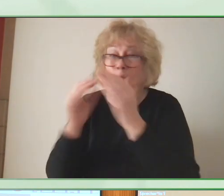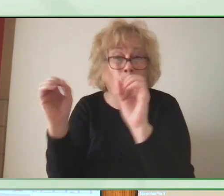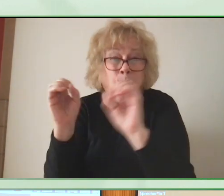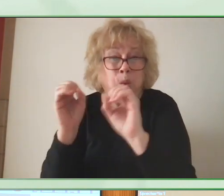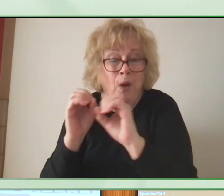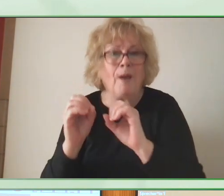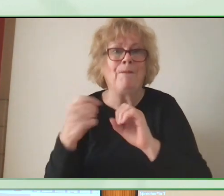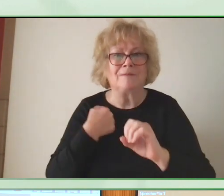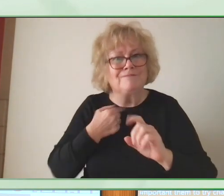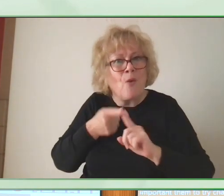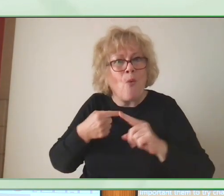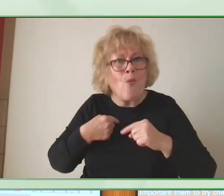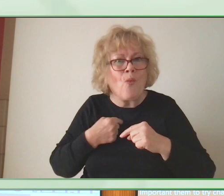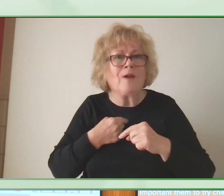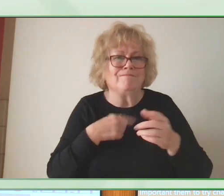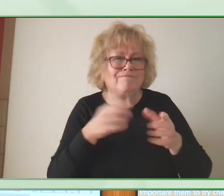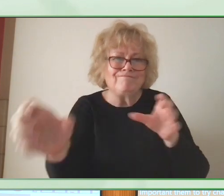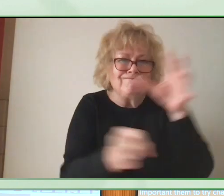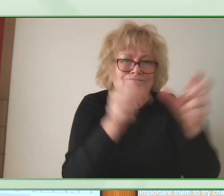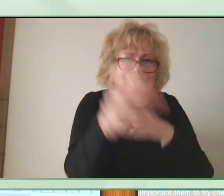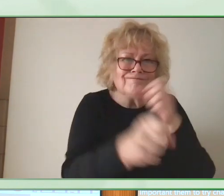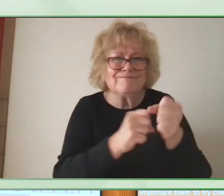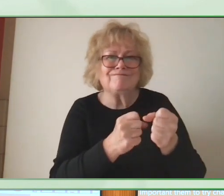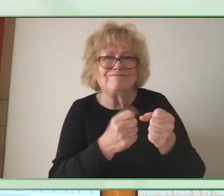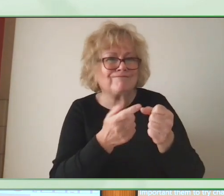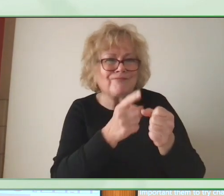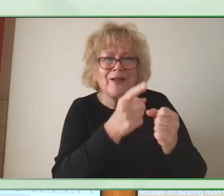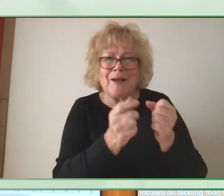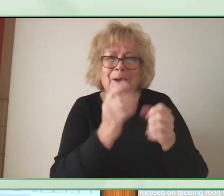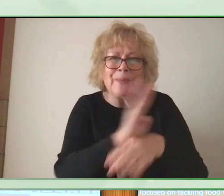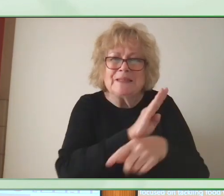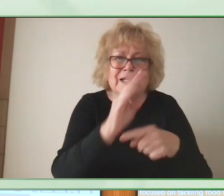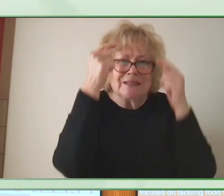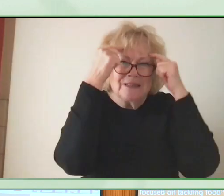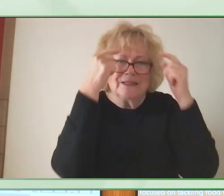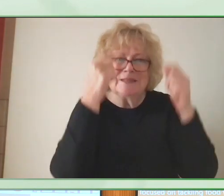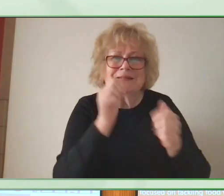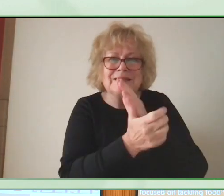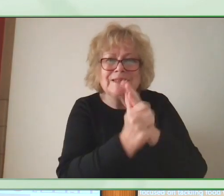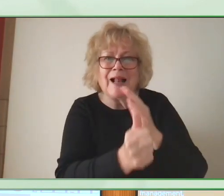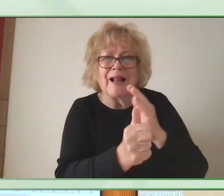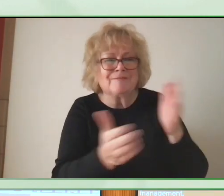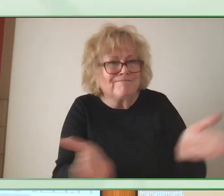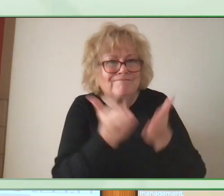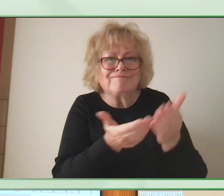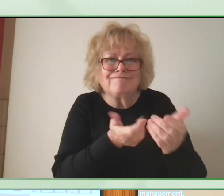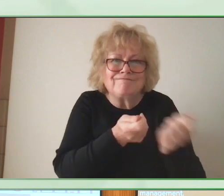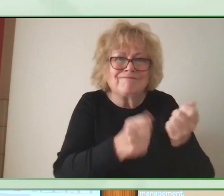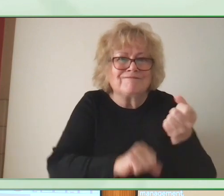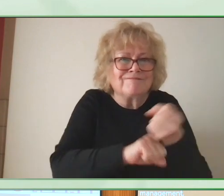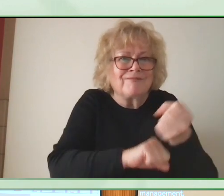agricultural product transformation as well as recycling and waste management. One key initiative was teaching them to